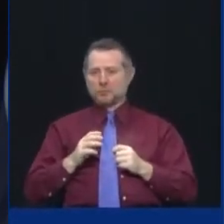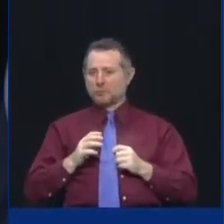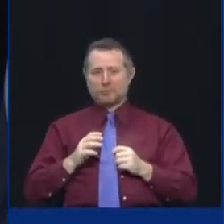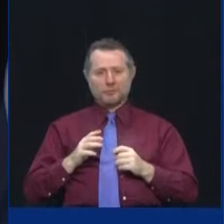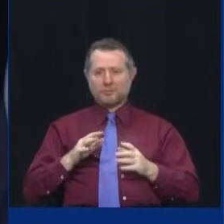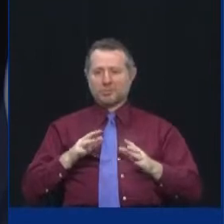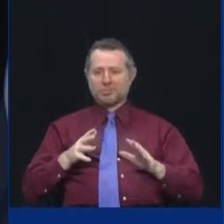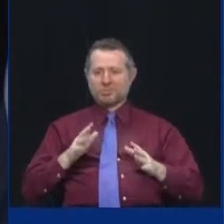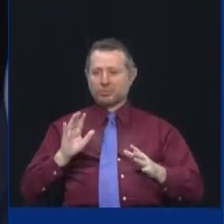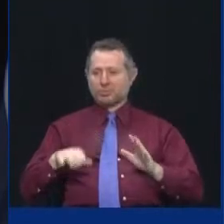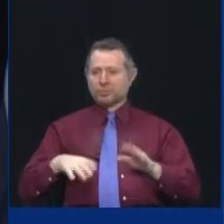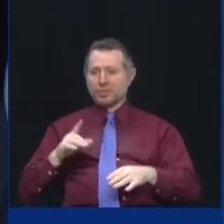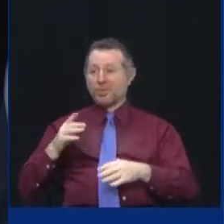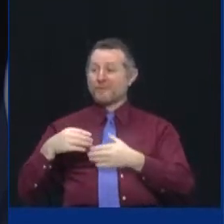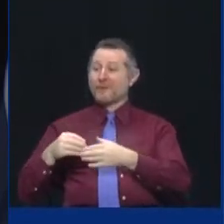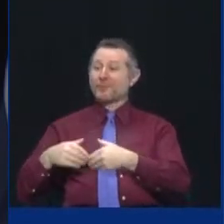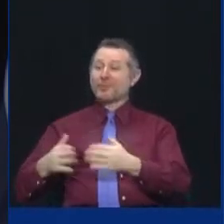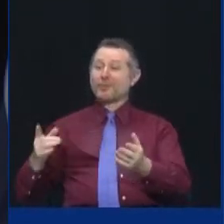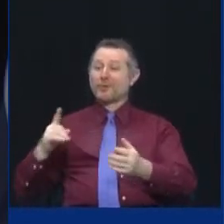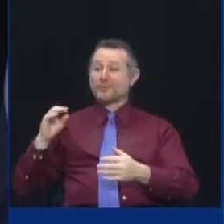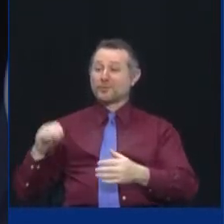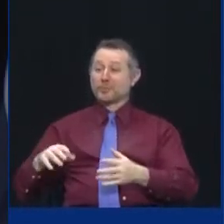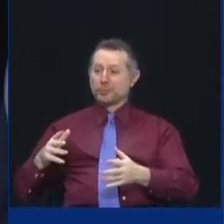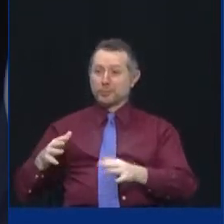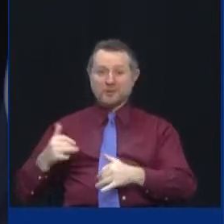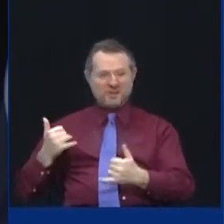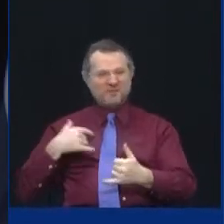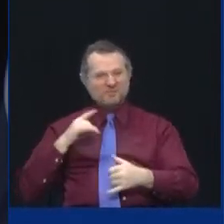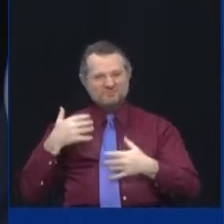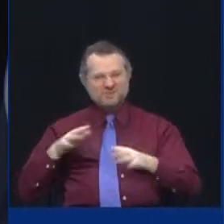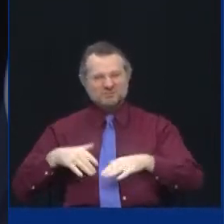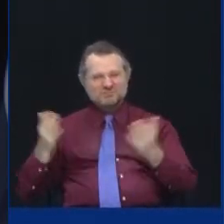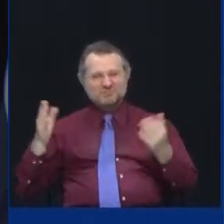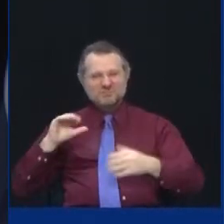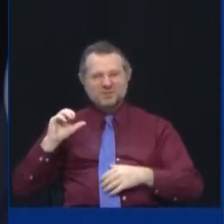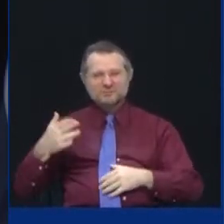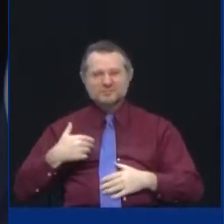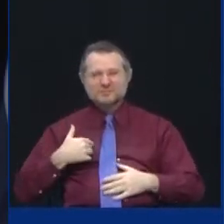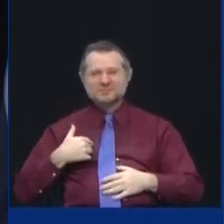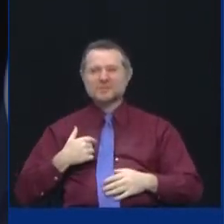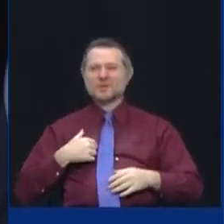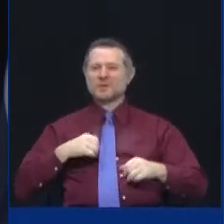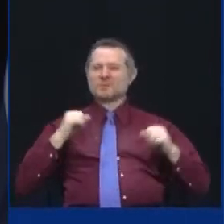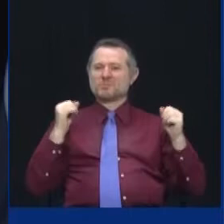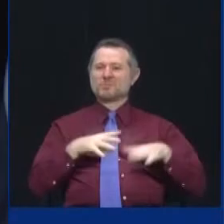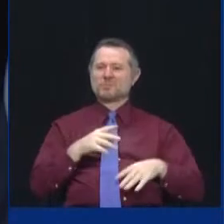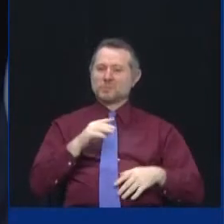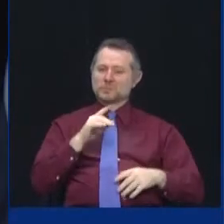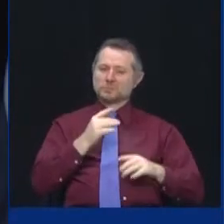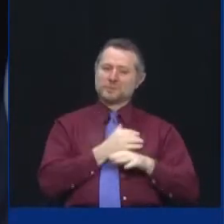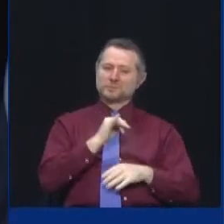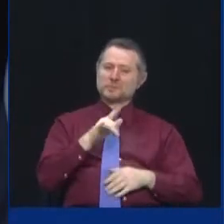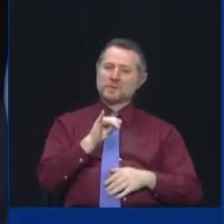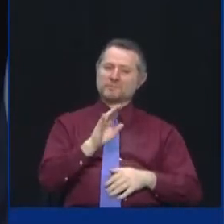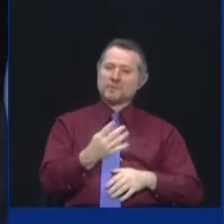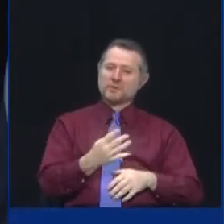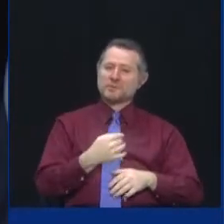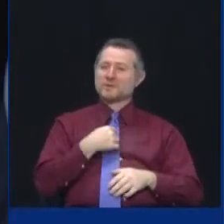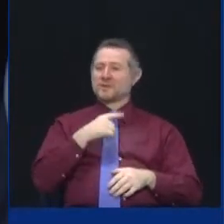100% beach and pool capacity by July 4th. Now, you could say to me, July